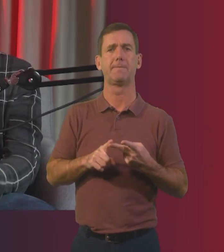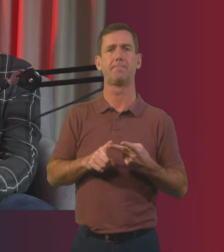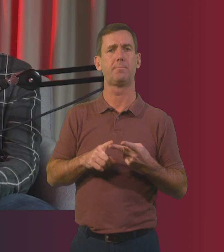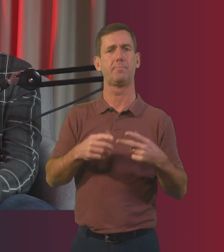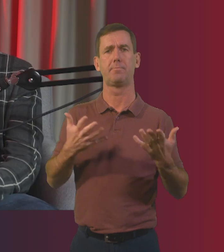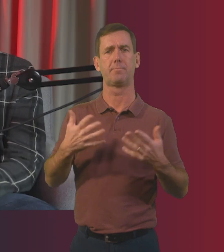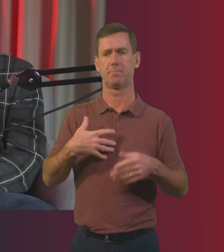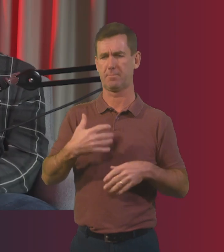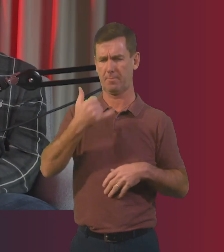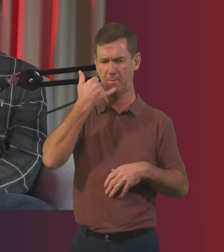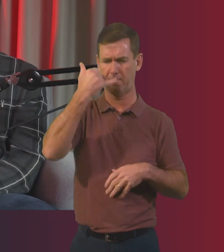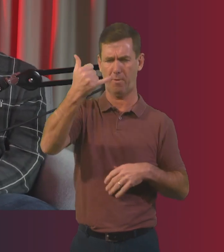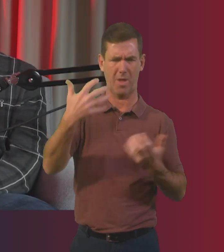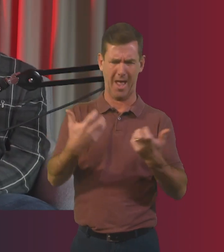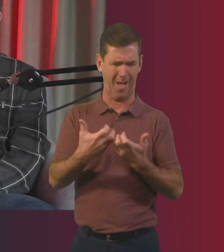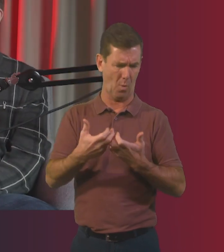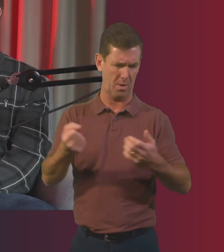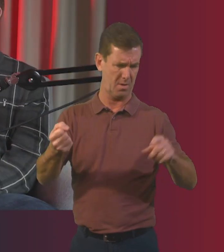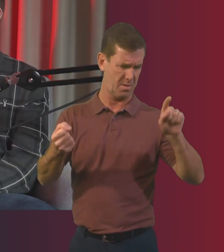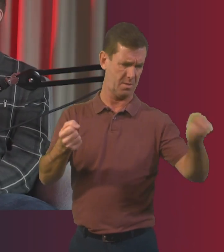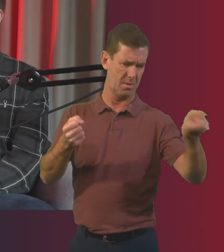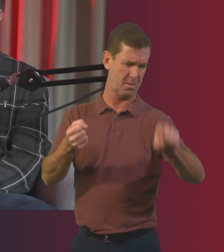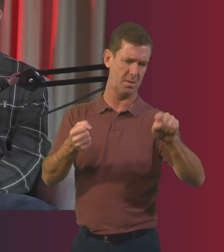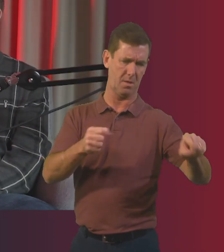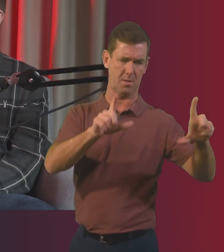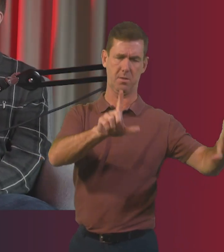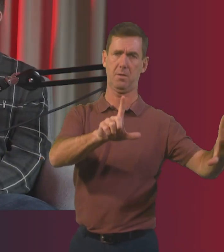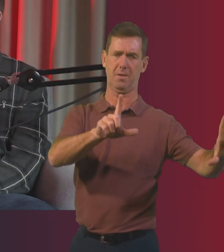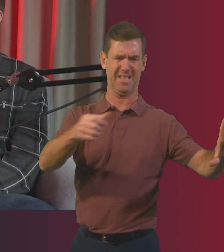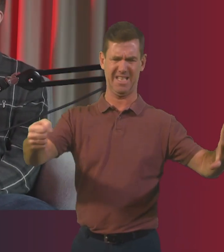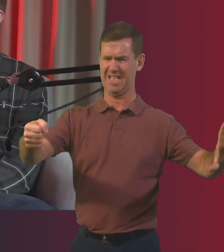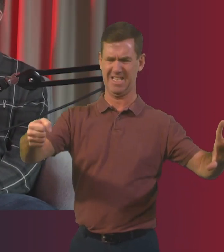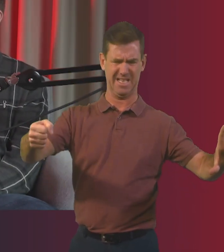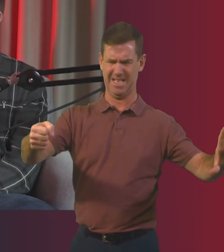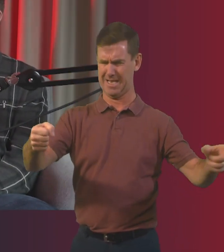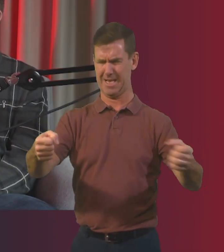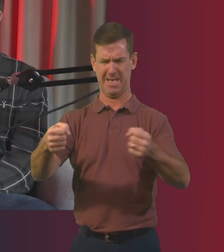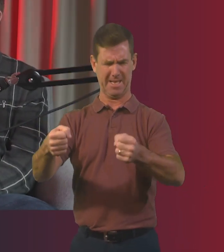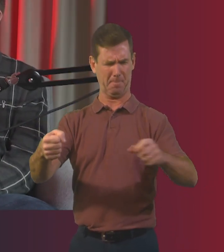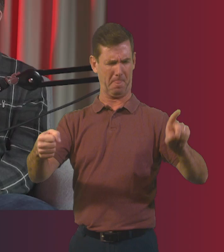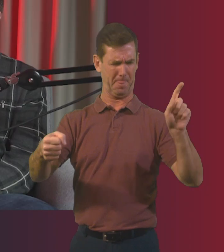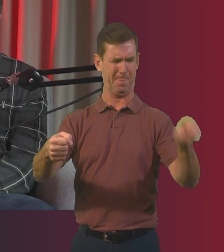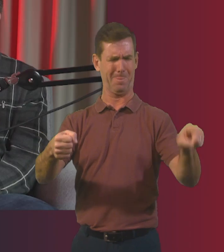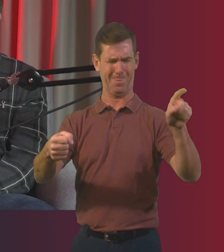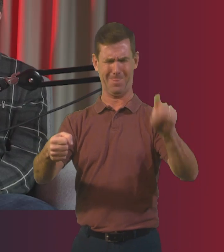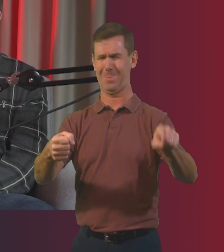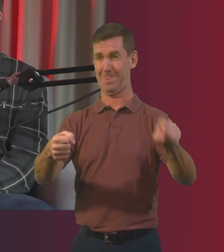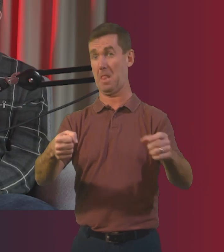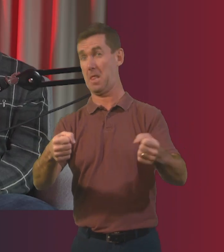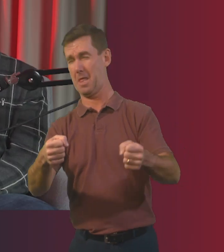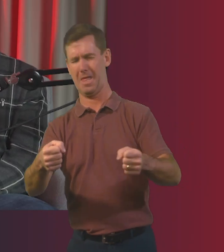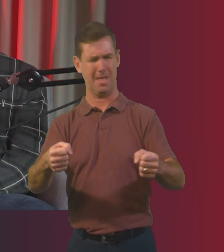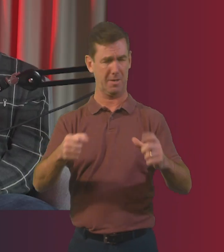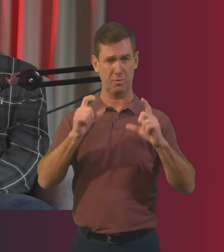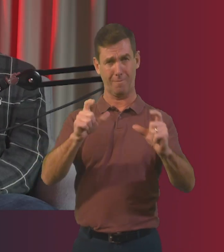if you want to make a phone call, that kind of thing, like how does all that stuff work? And check that it's something you're comfortable with operating, like while the car's driving. Because if